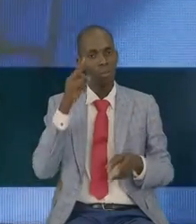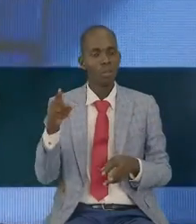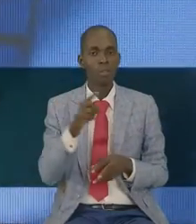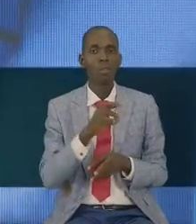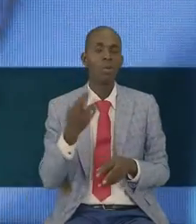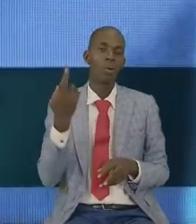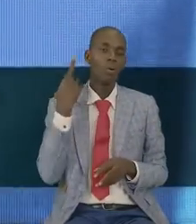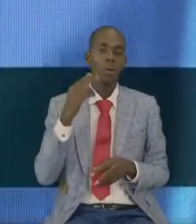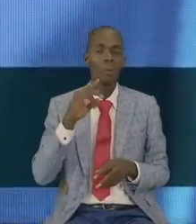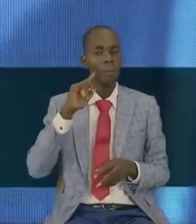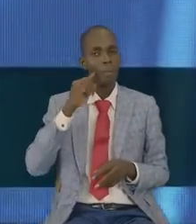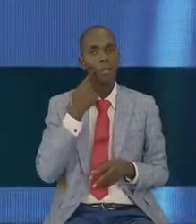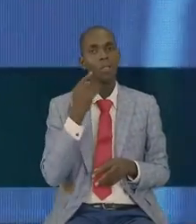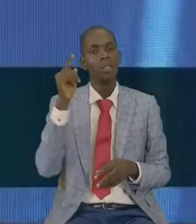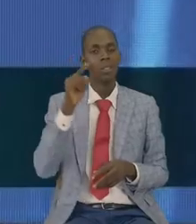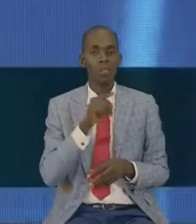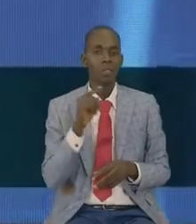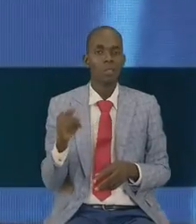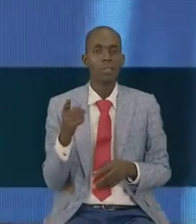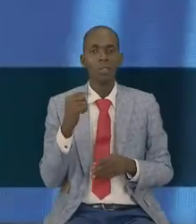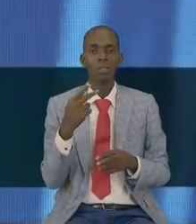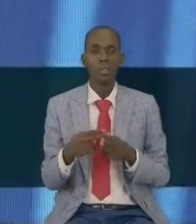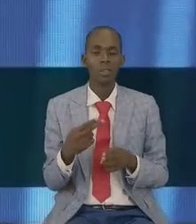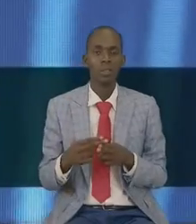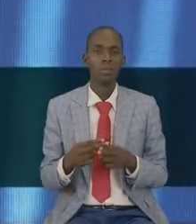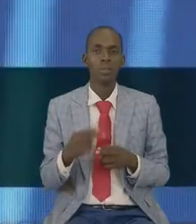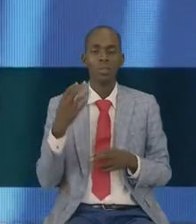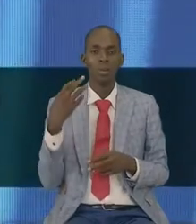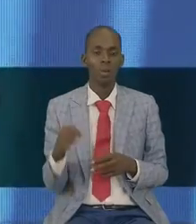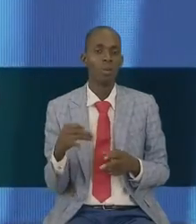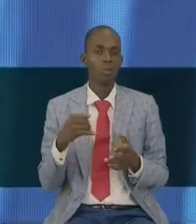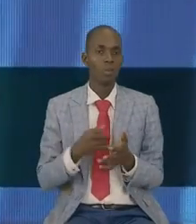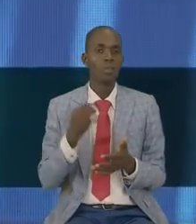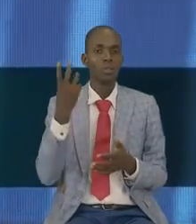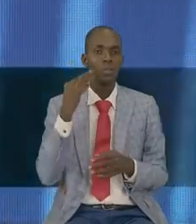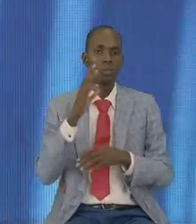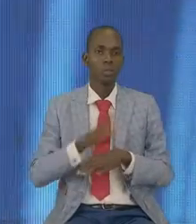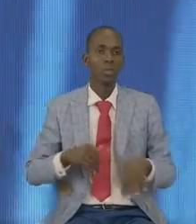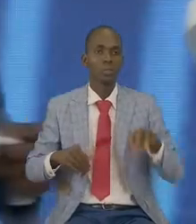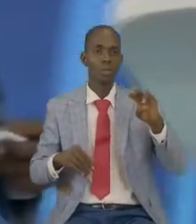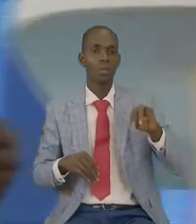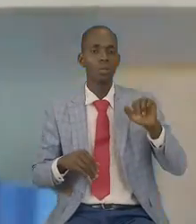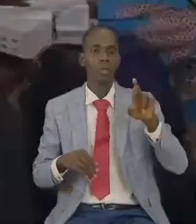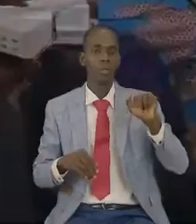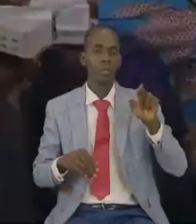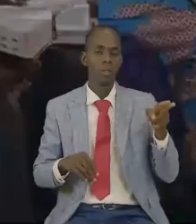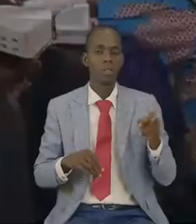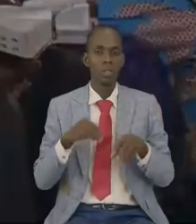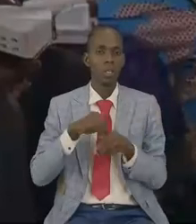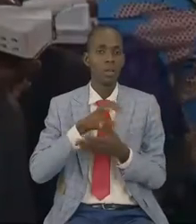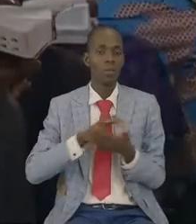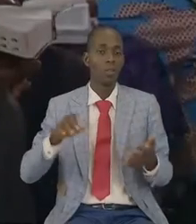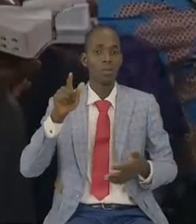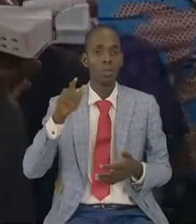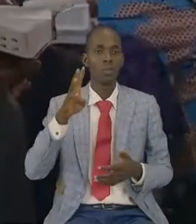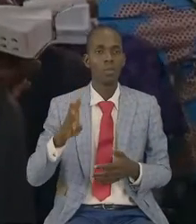bitter. Therefore, the name of it was called Mara." Look at verse 24. It